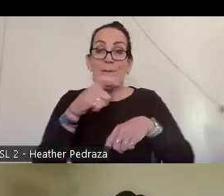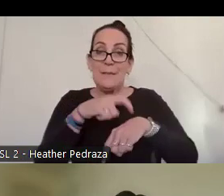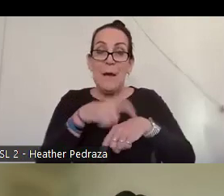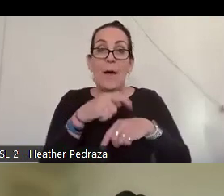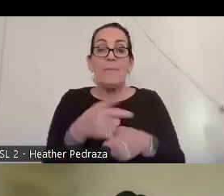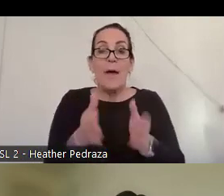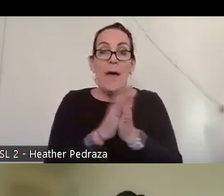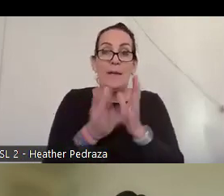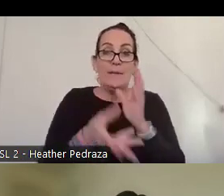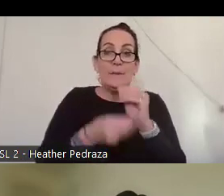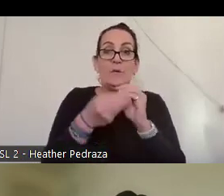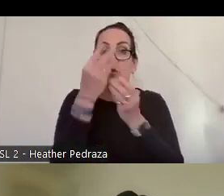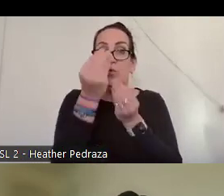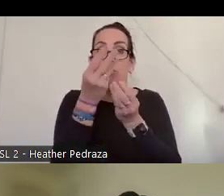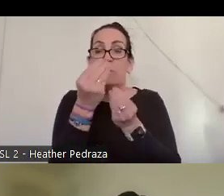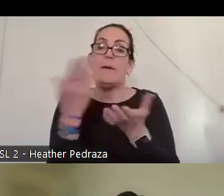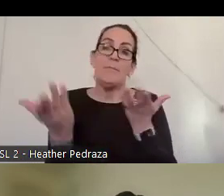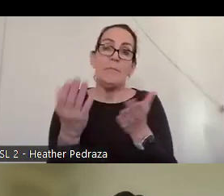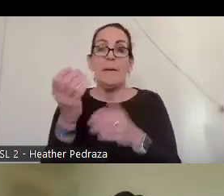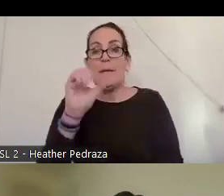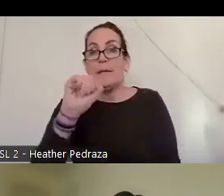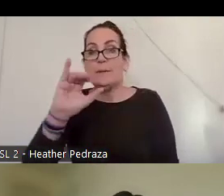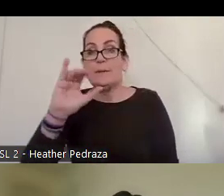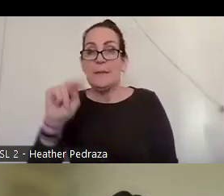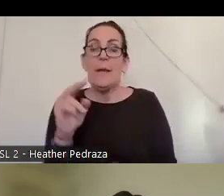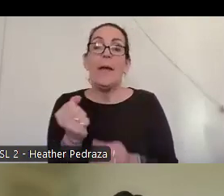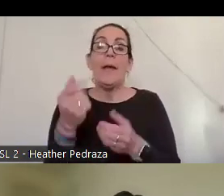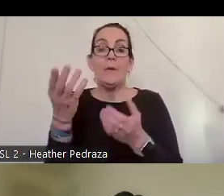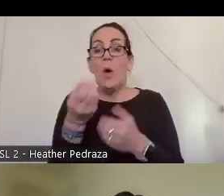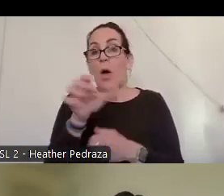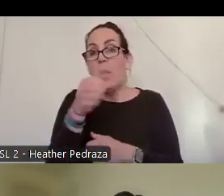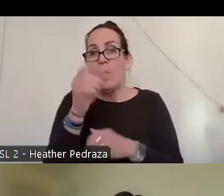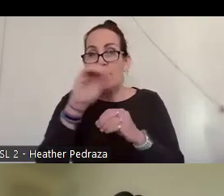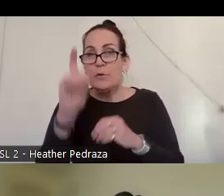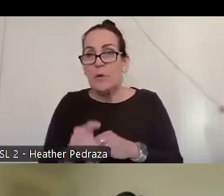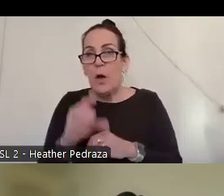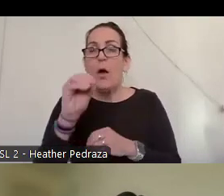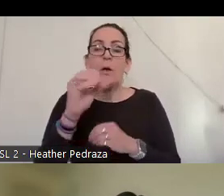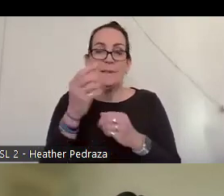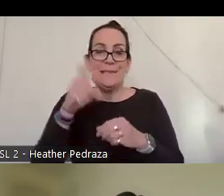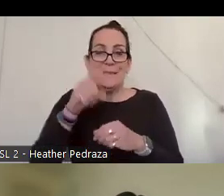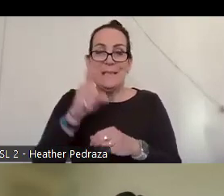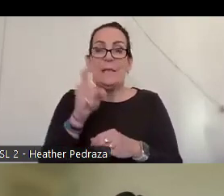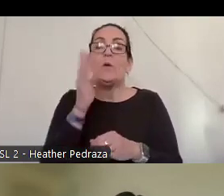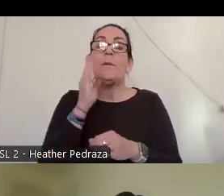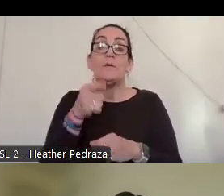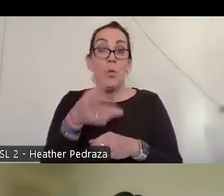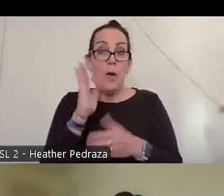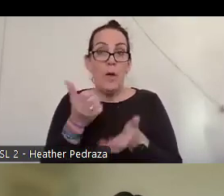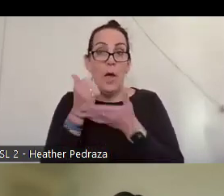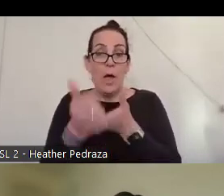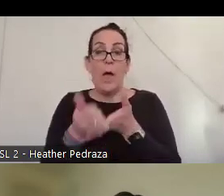other documents that are needed to then render a decision. But this is going to speed up the timeline so